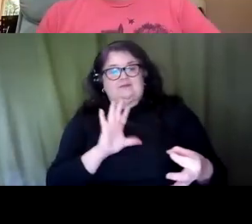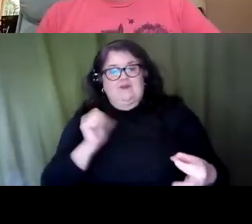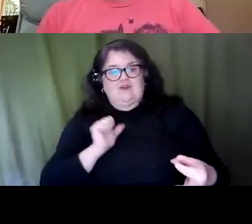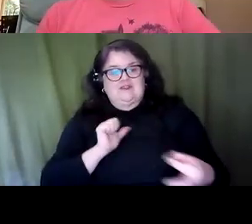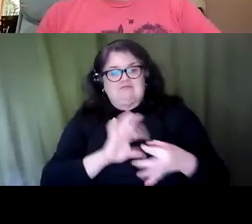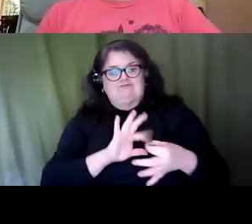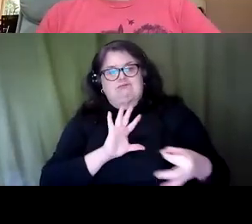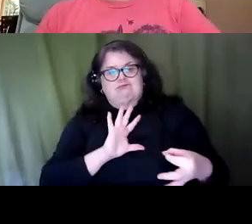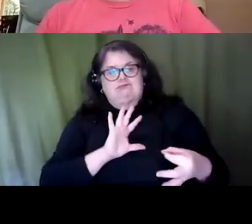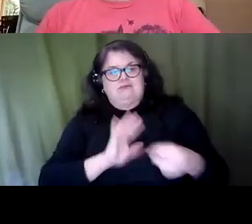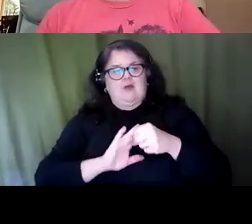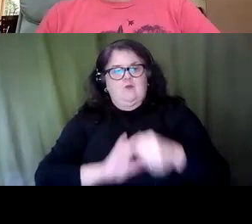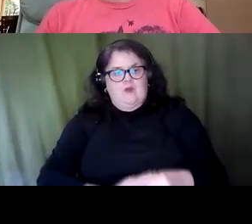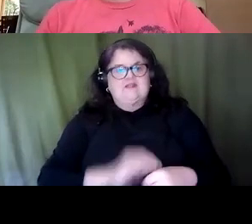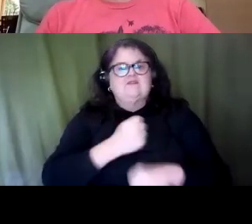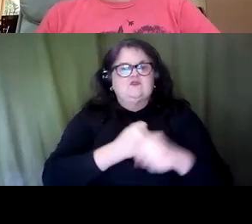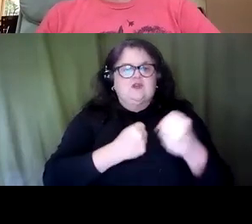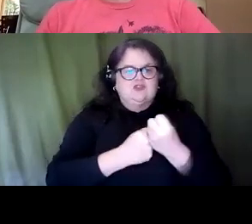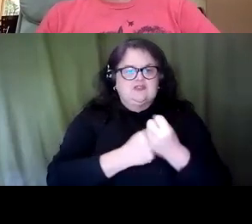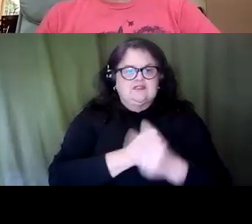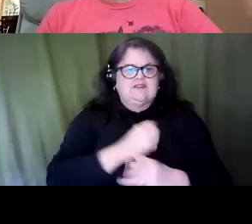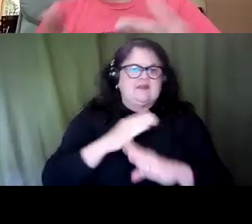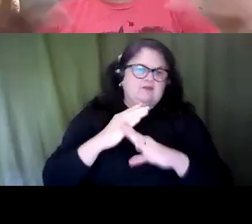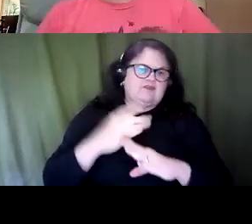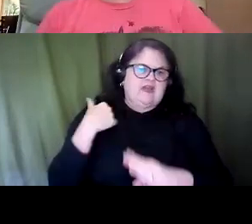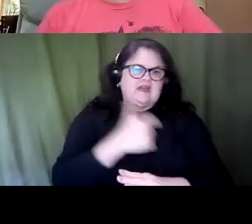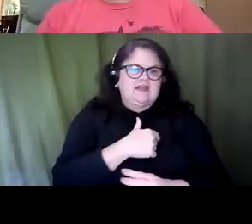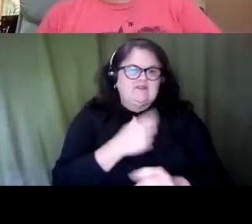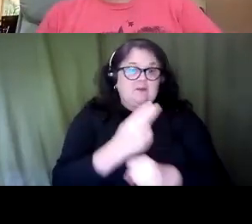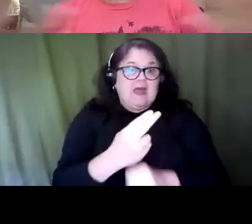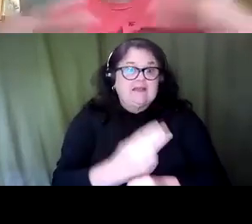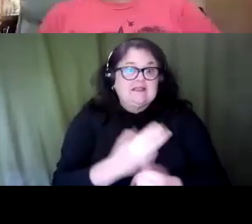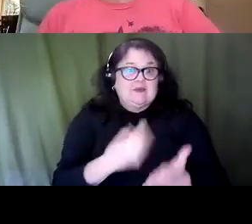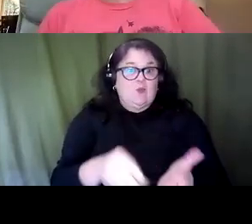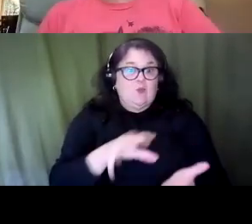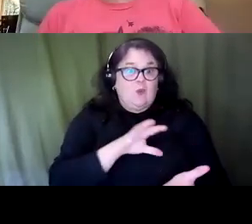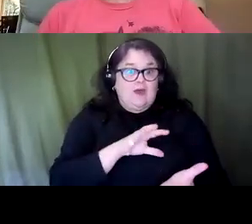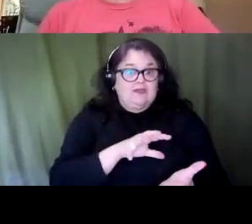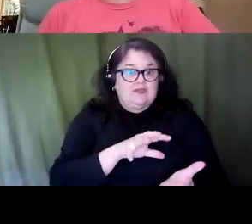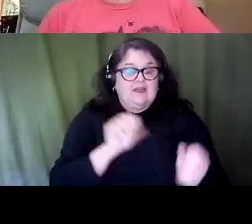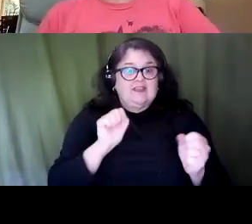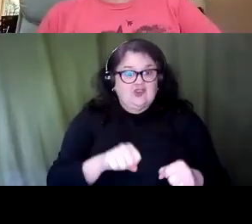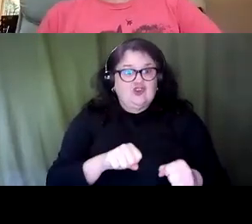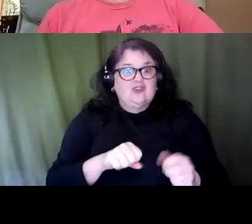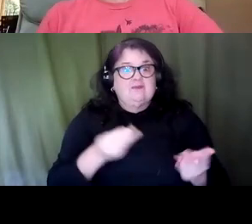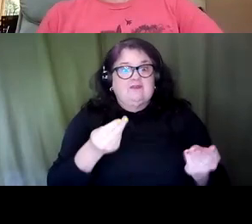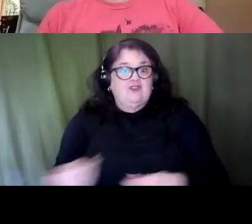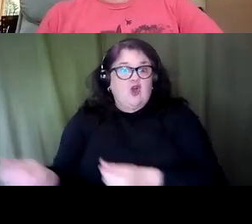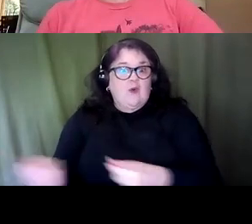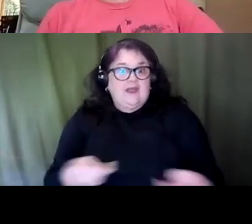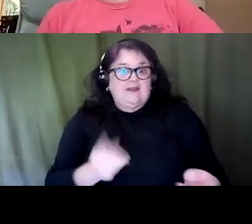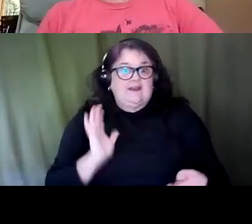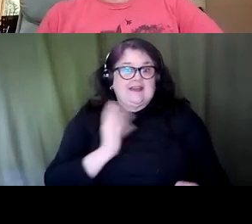from the oppressive structures that keep us from accessing the wealth that could otherwise be flowing in our